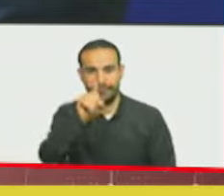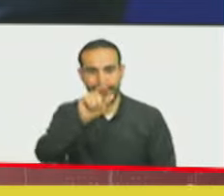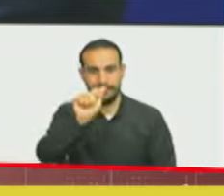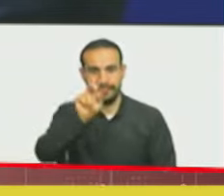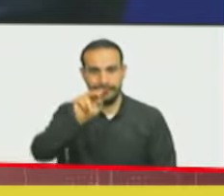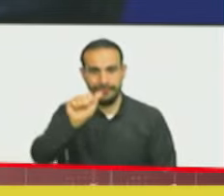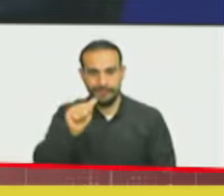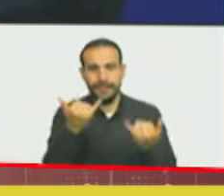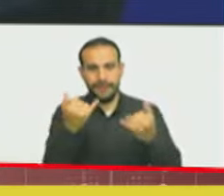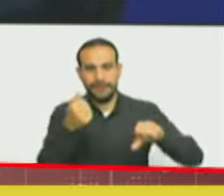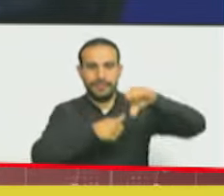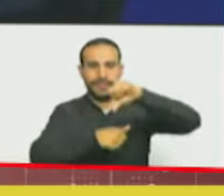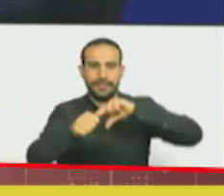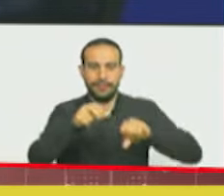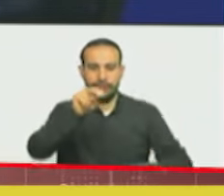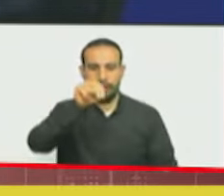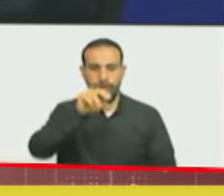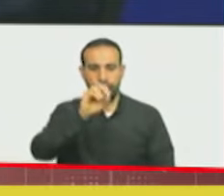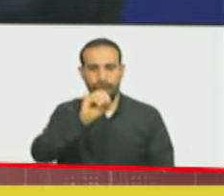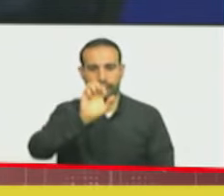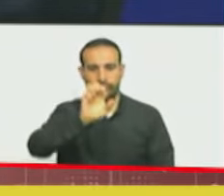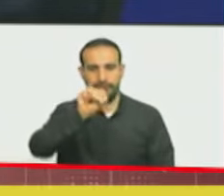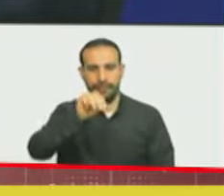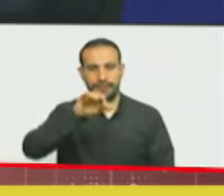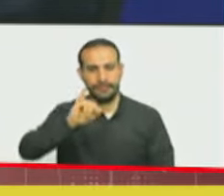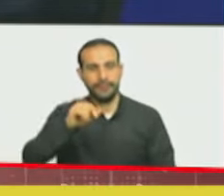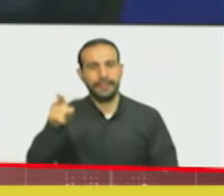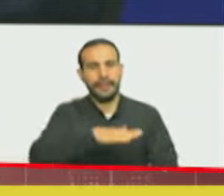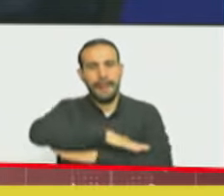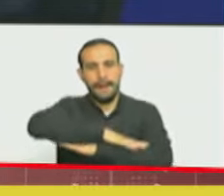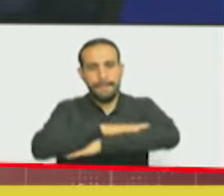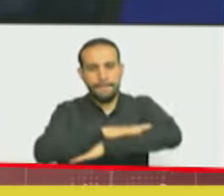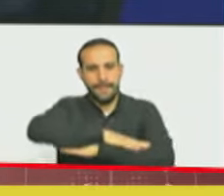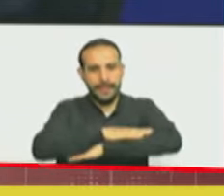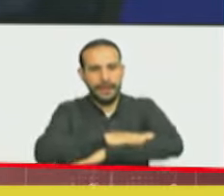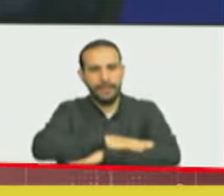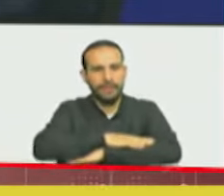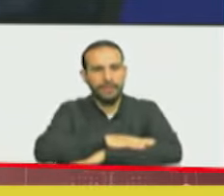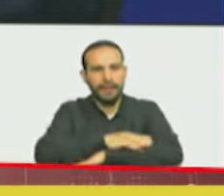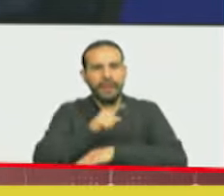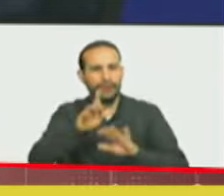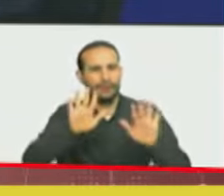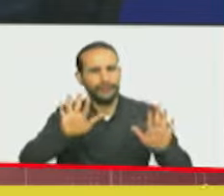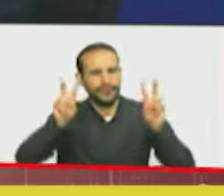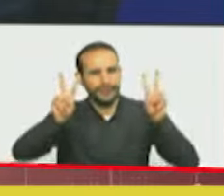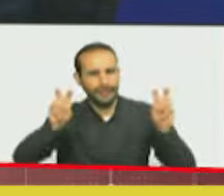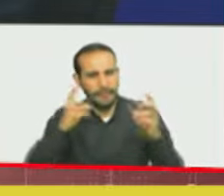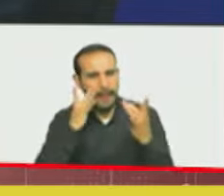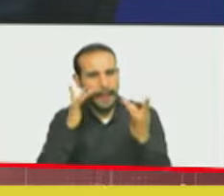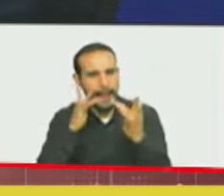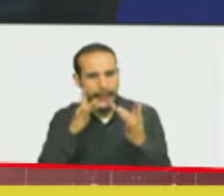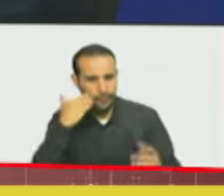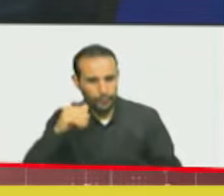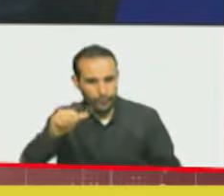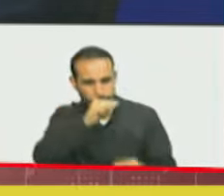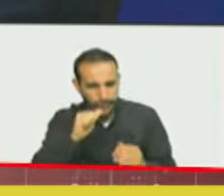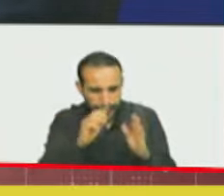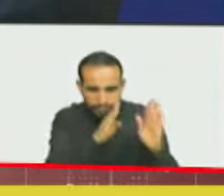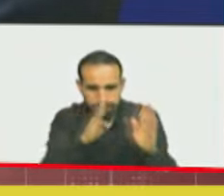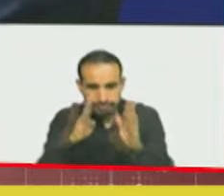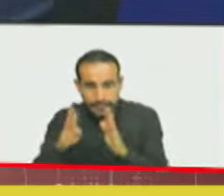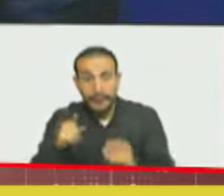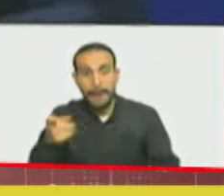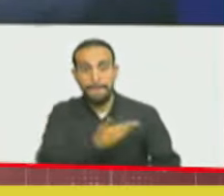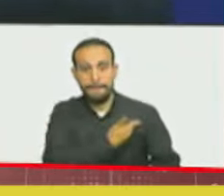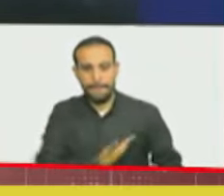movement, and to give them a right for a podium as a watch, a shop window for issues. Venezuela is not